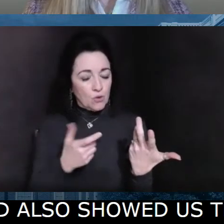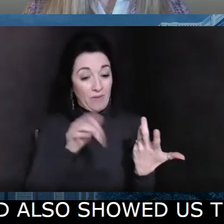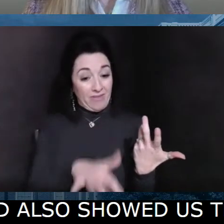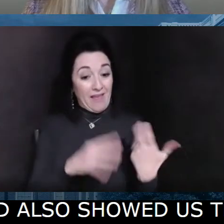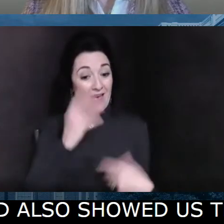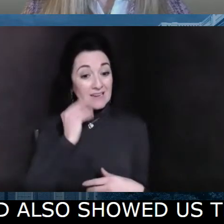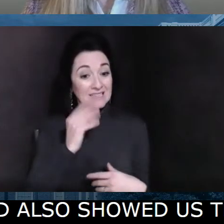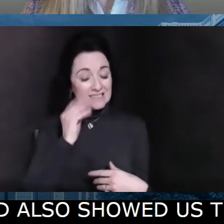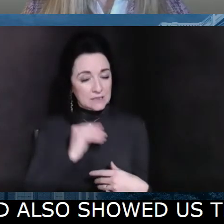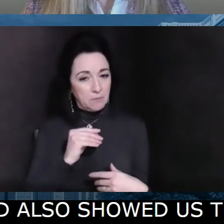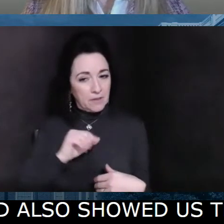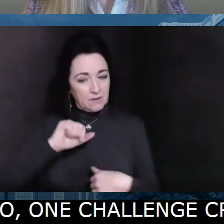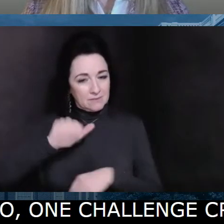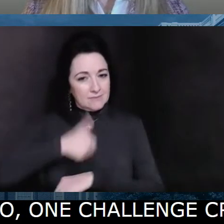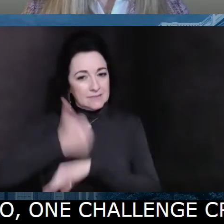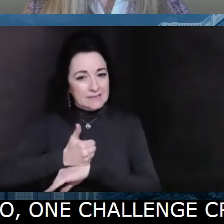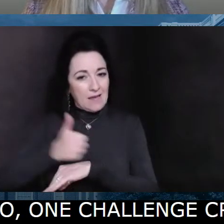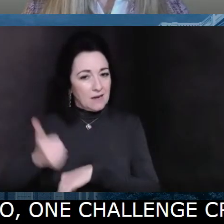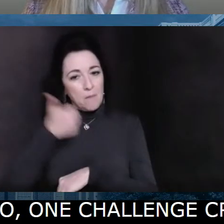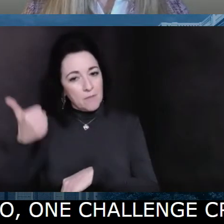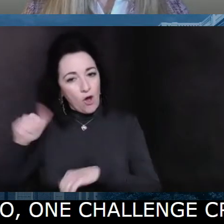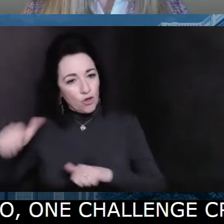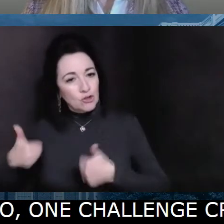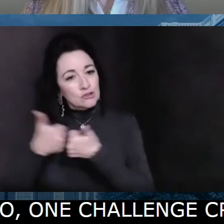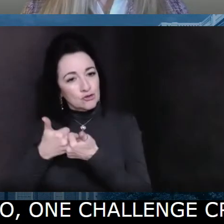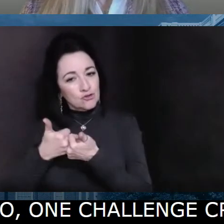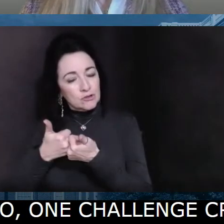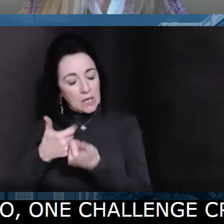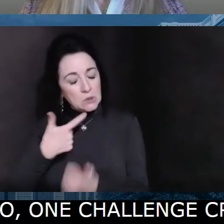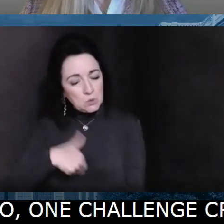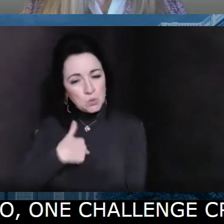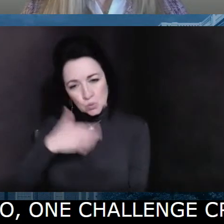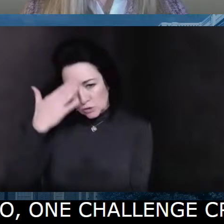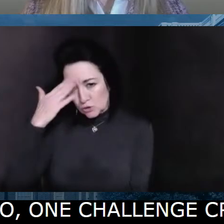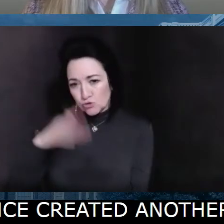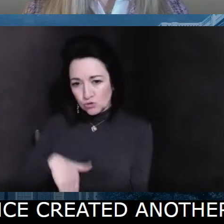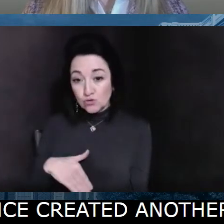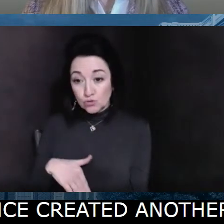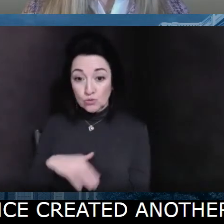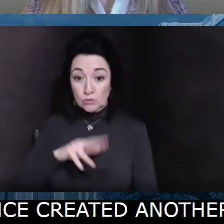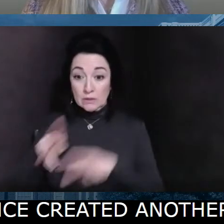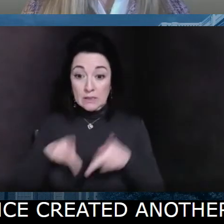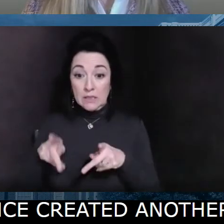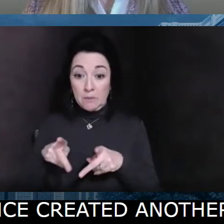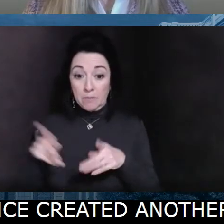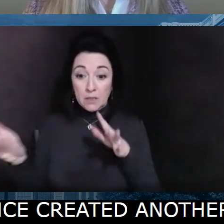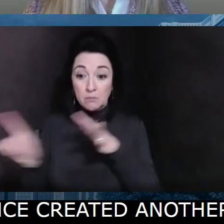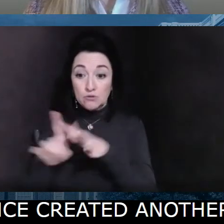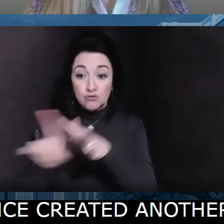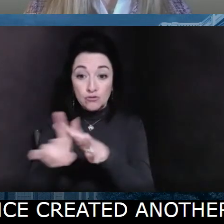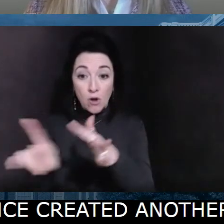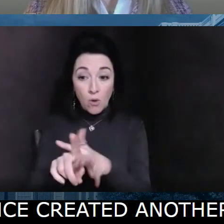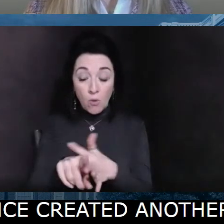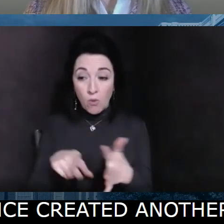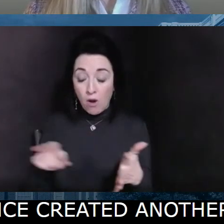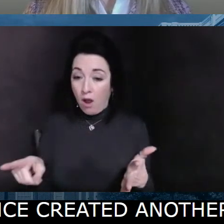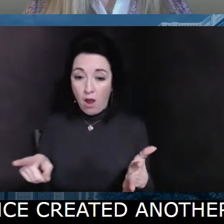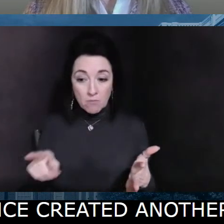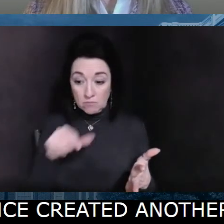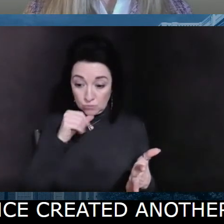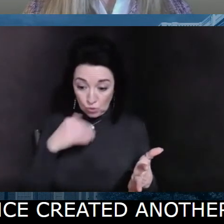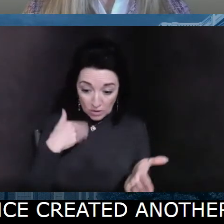created another challenge. We knew this was always in the back of our mind, which is why the federal, the guidance